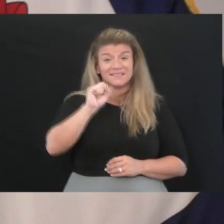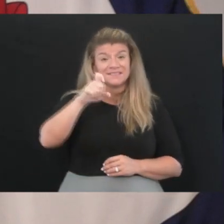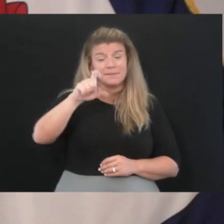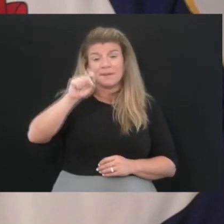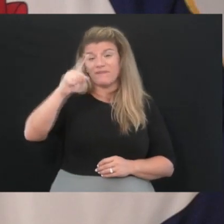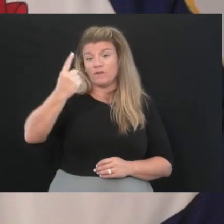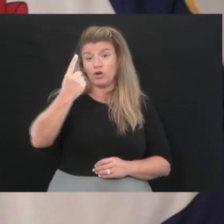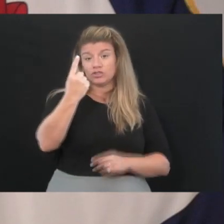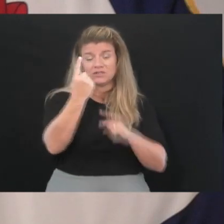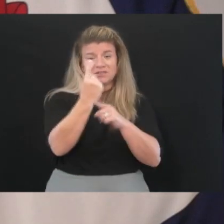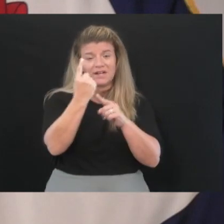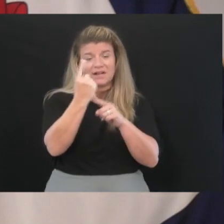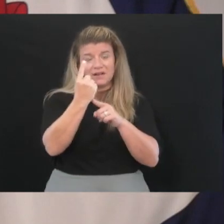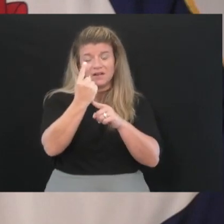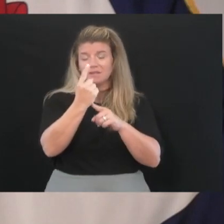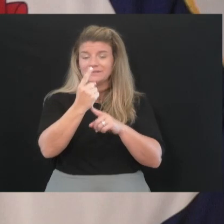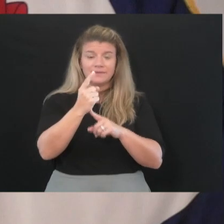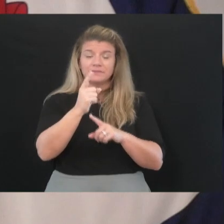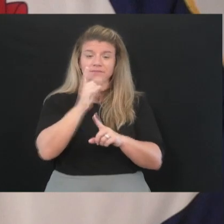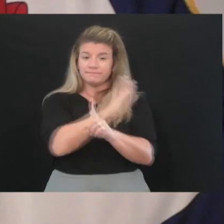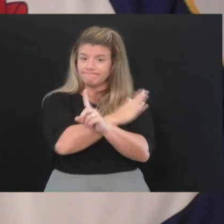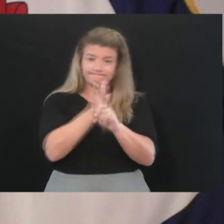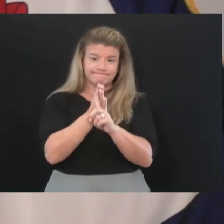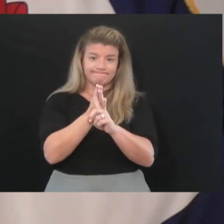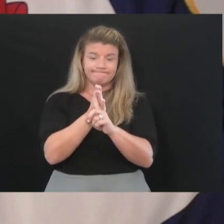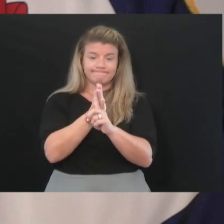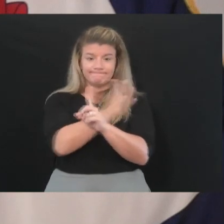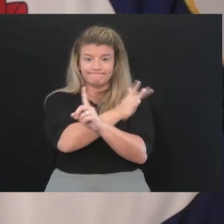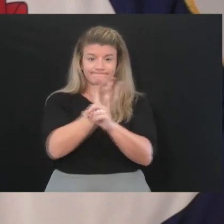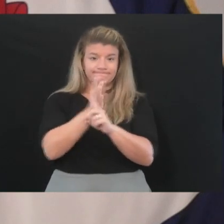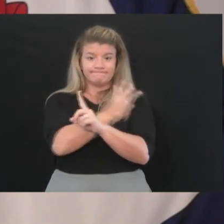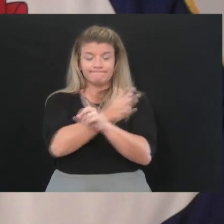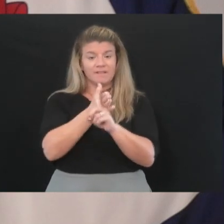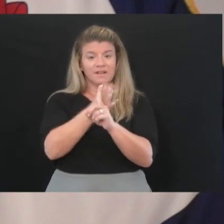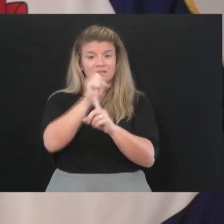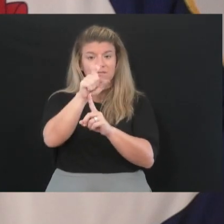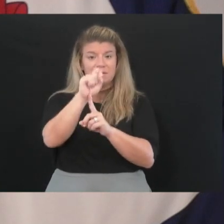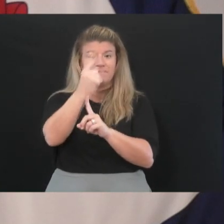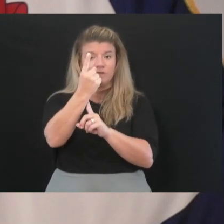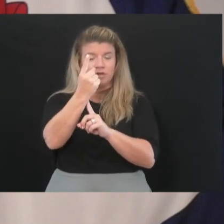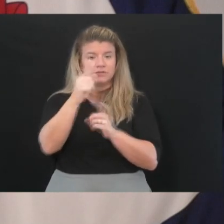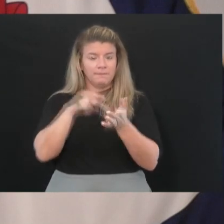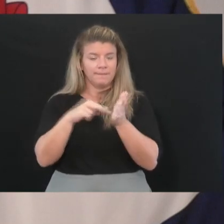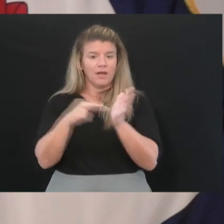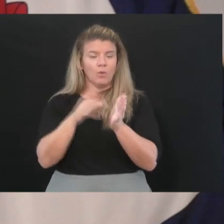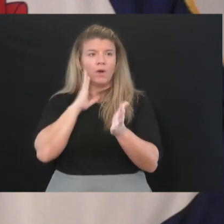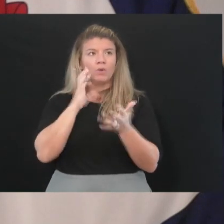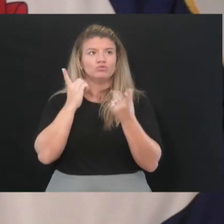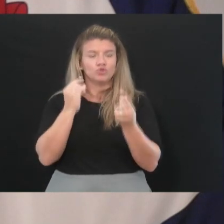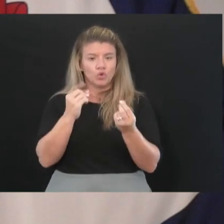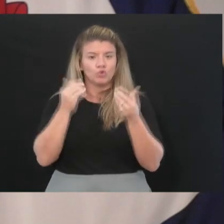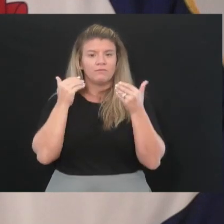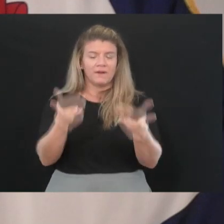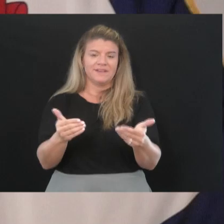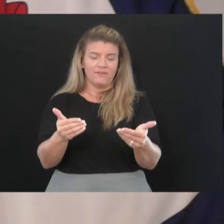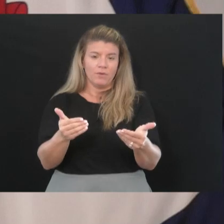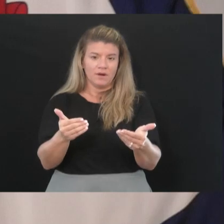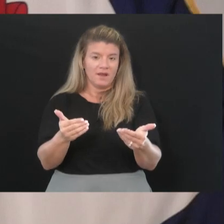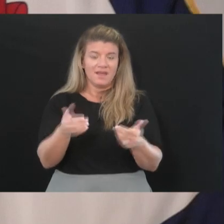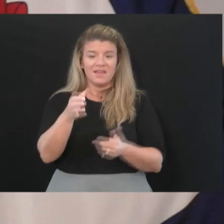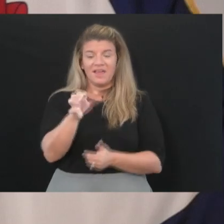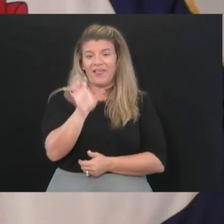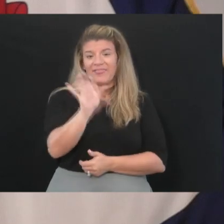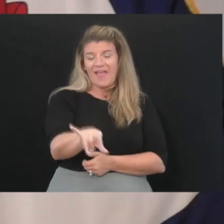no later than September 1st, from the standpoint of what to do to proceed forward or not has got